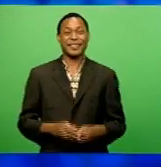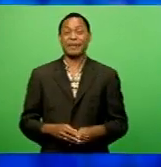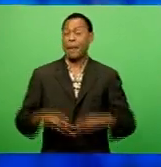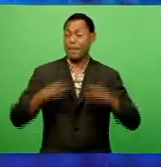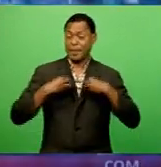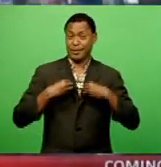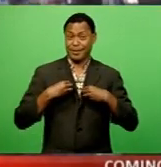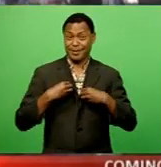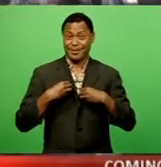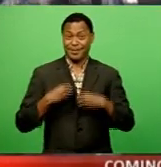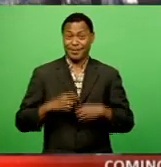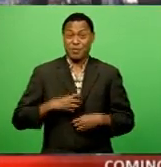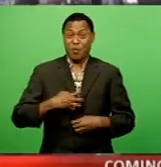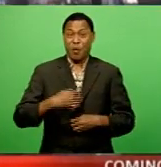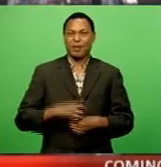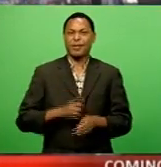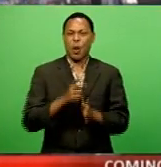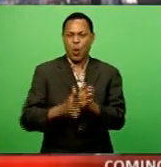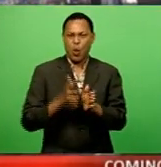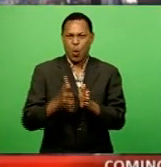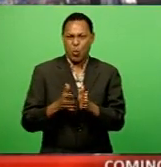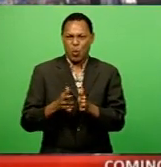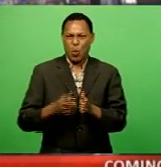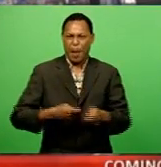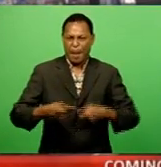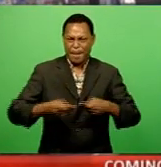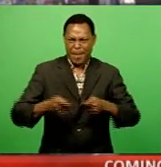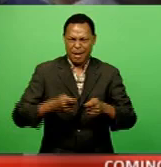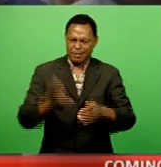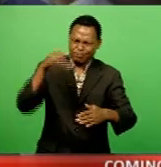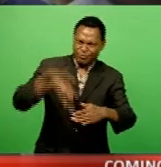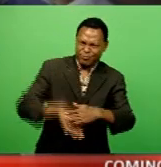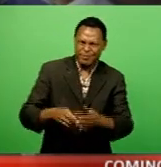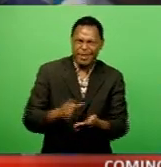tonight, Lotoka market vendors see decline in sales.